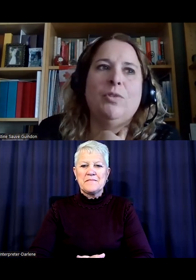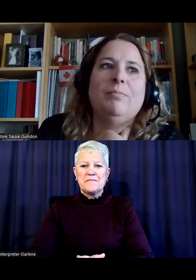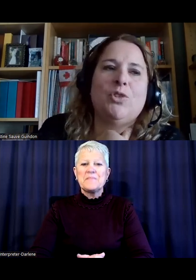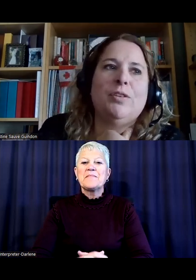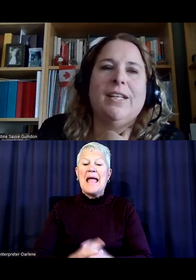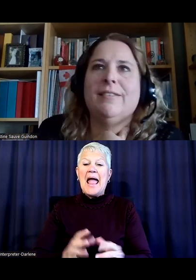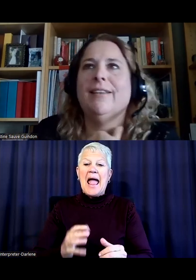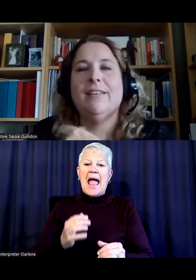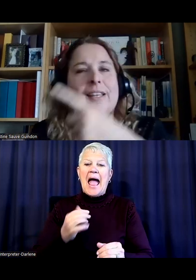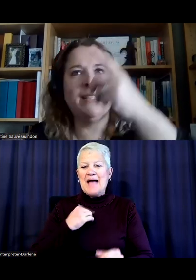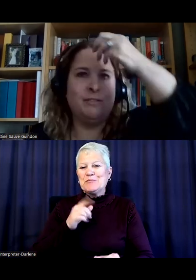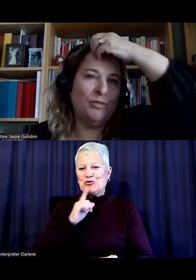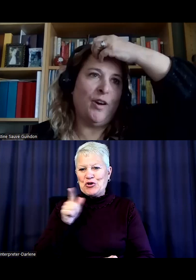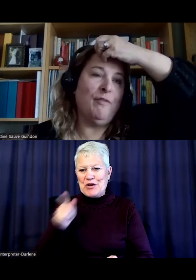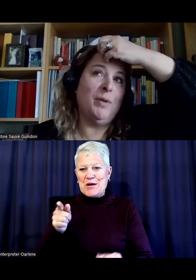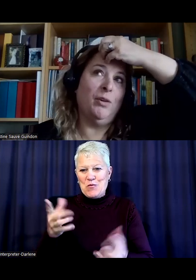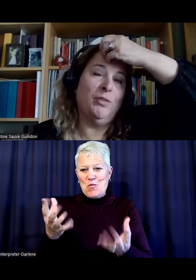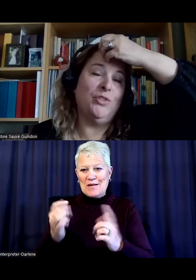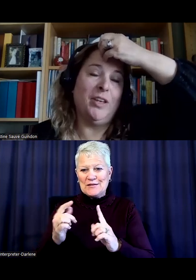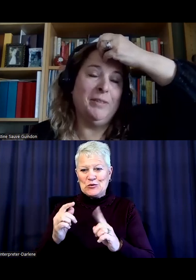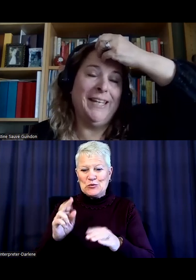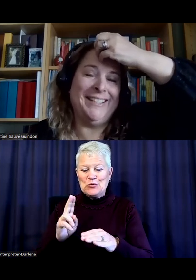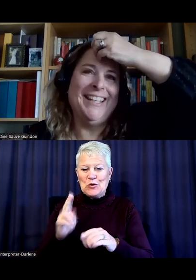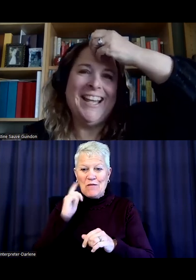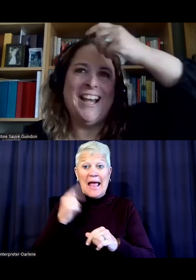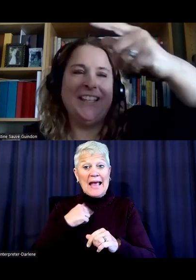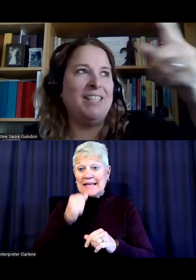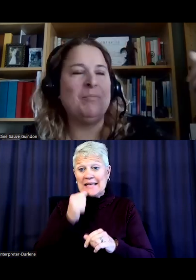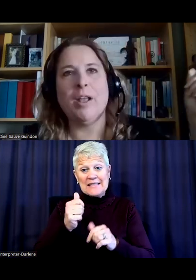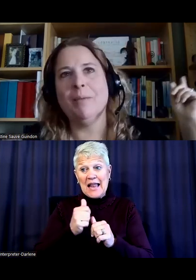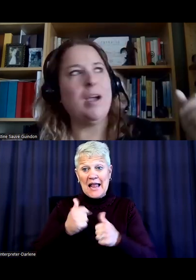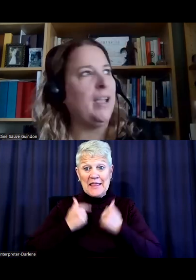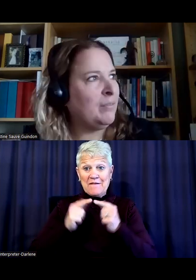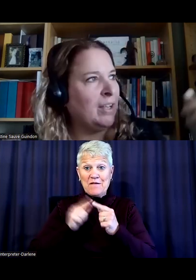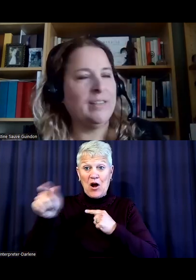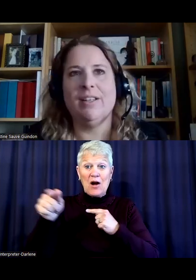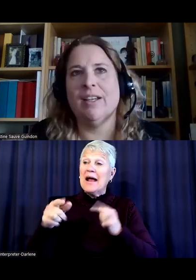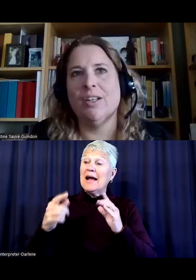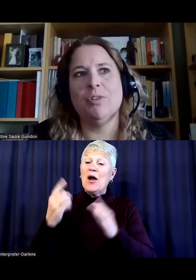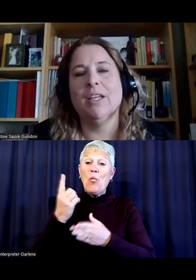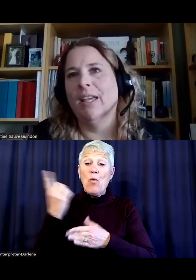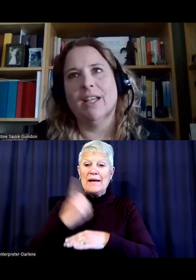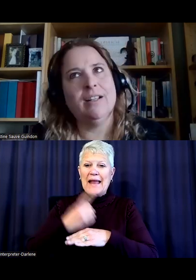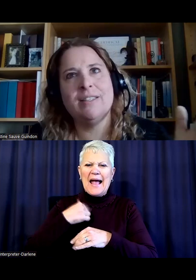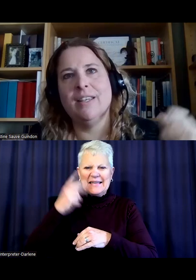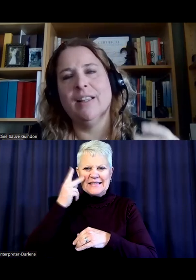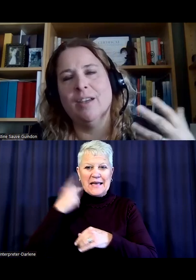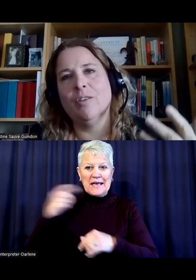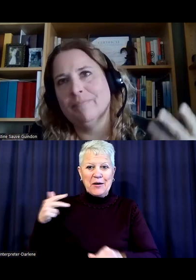I'm sure he does. And he doesn't live too far from here. And there's some day I see him riding by. I live in the country